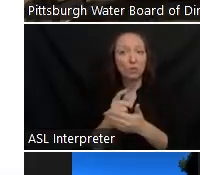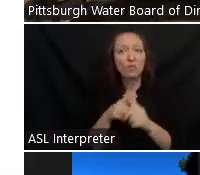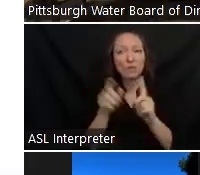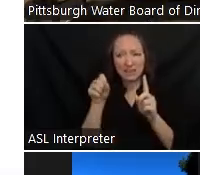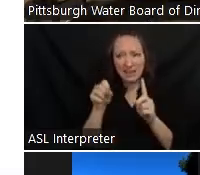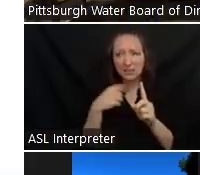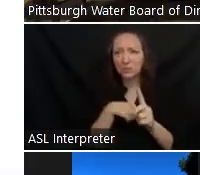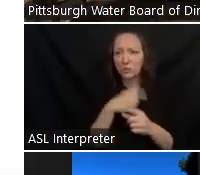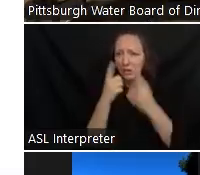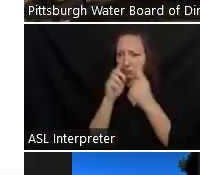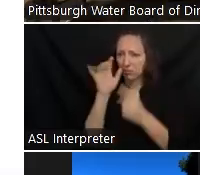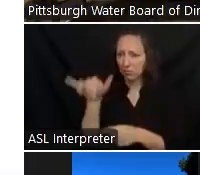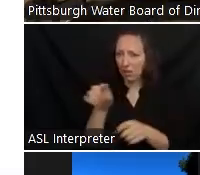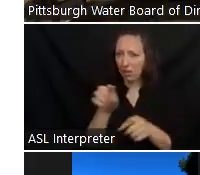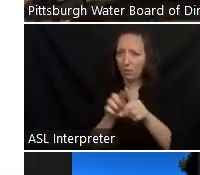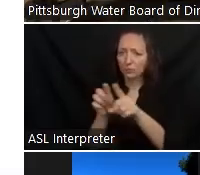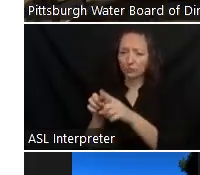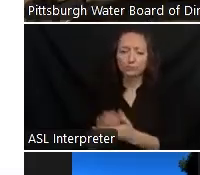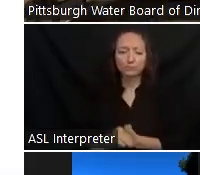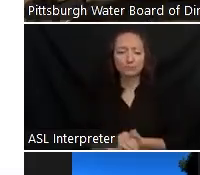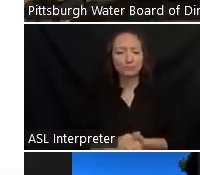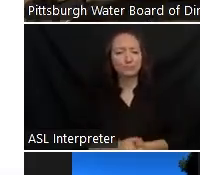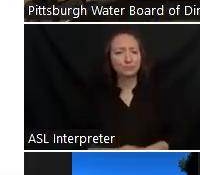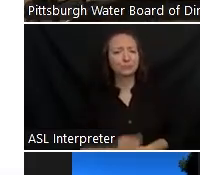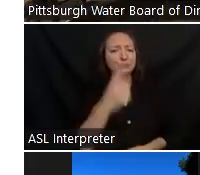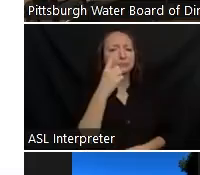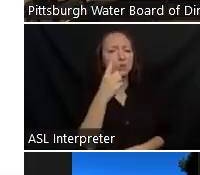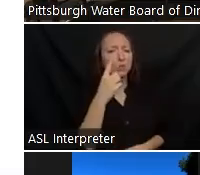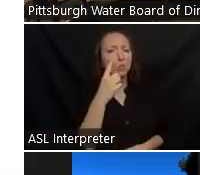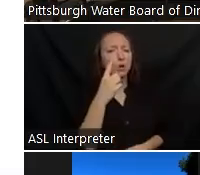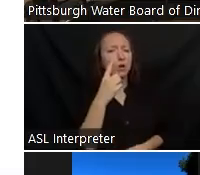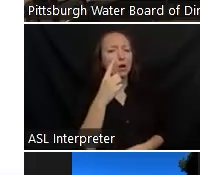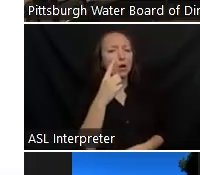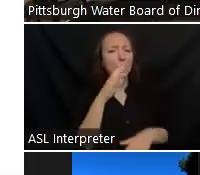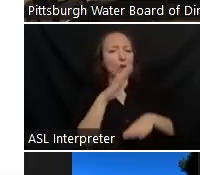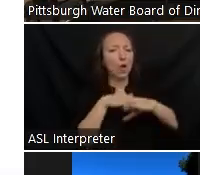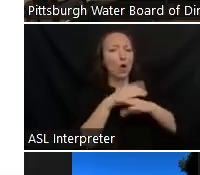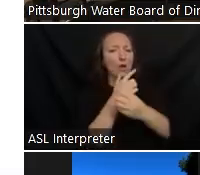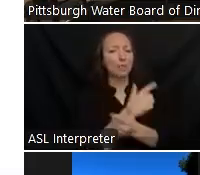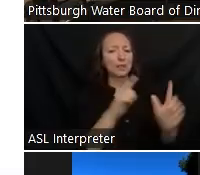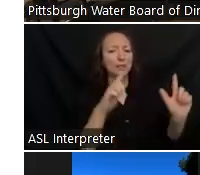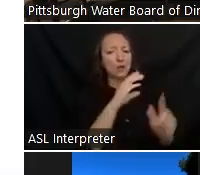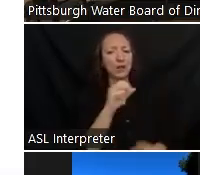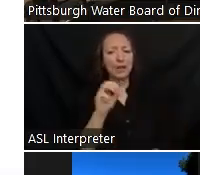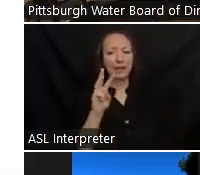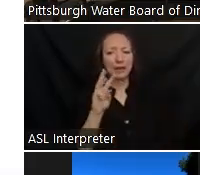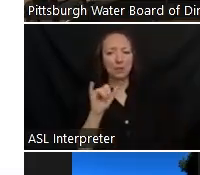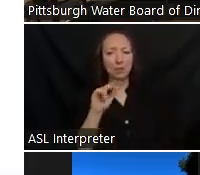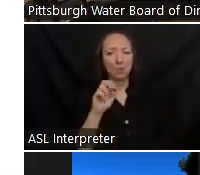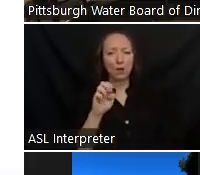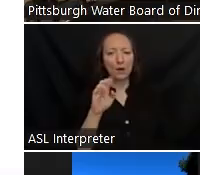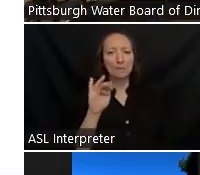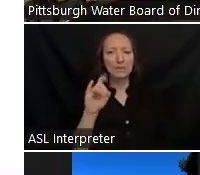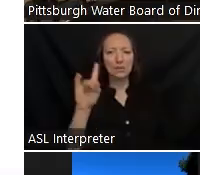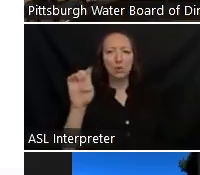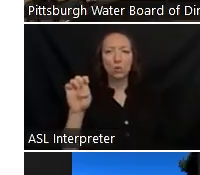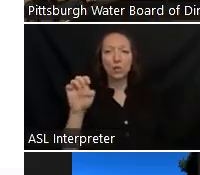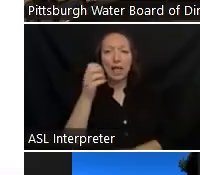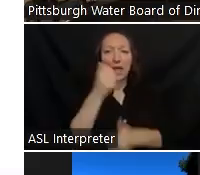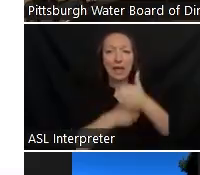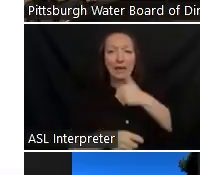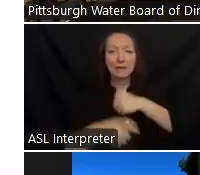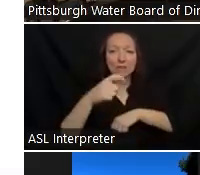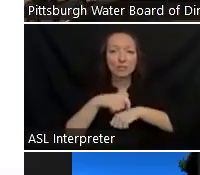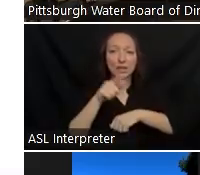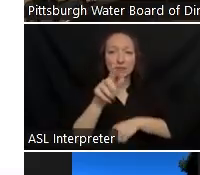one on Liberty and Winebittle. That's every time you turn the corner, especially in a truck,